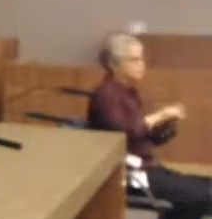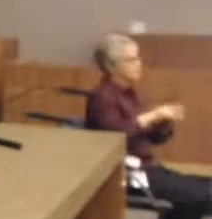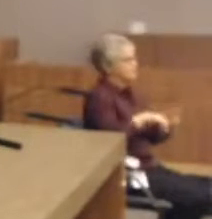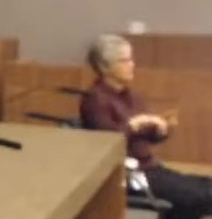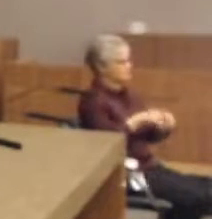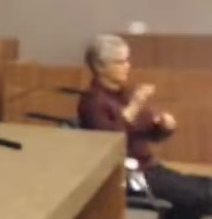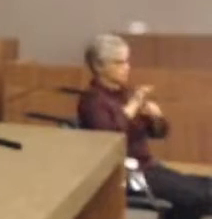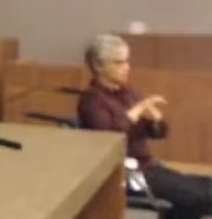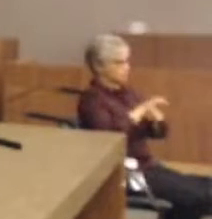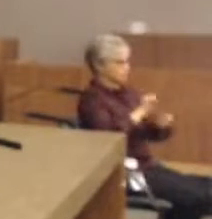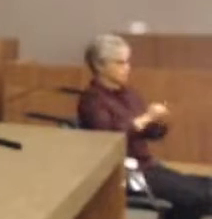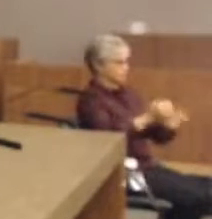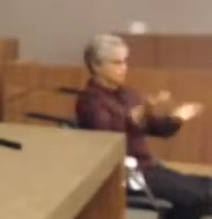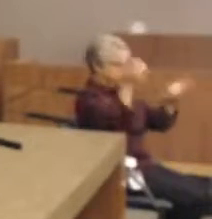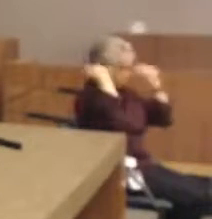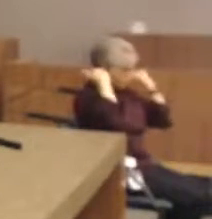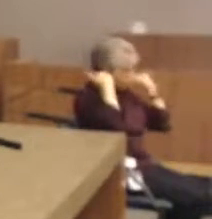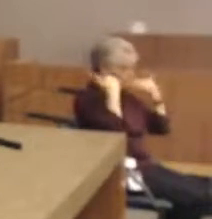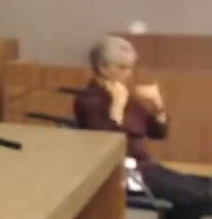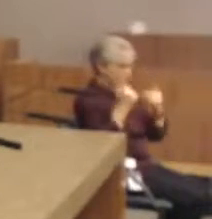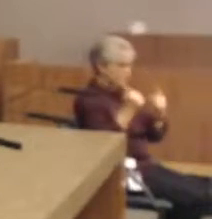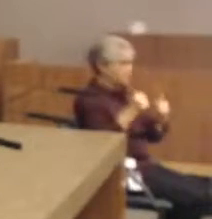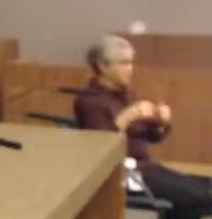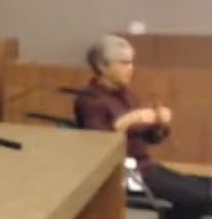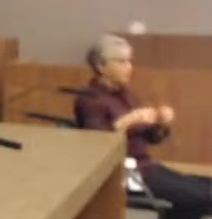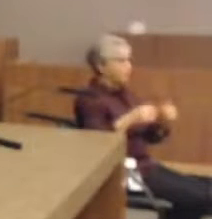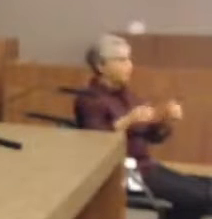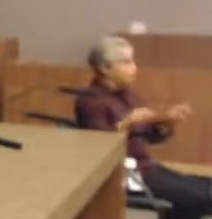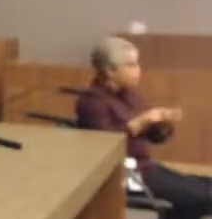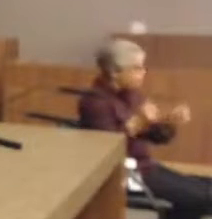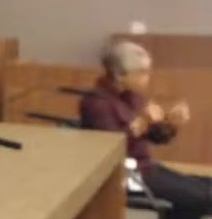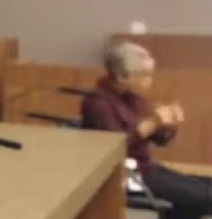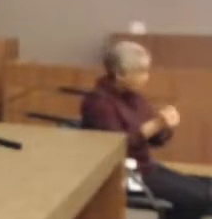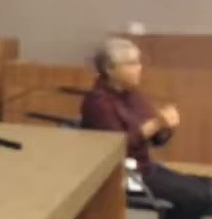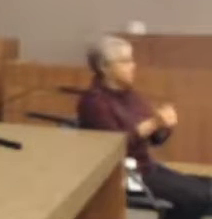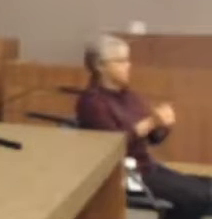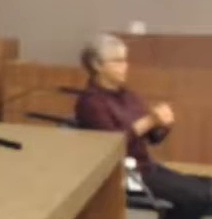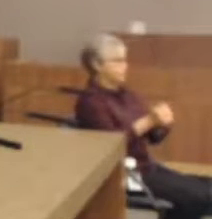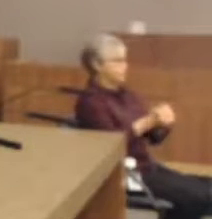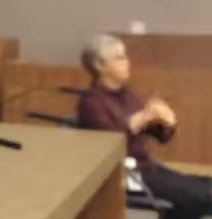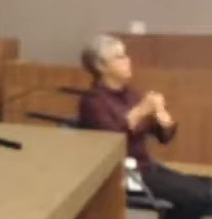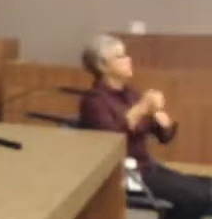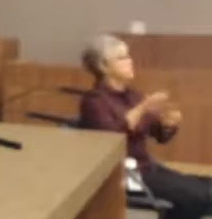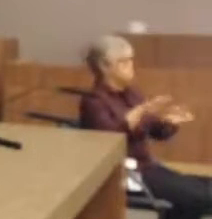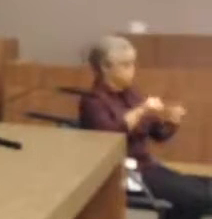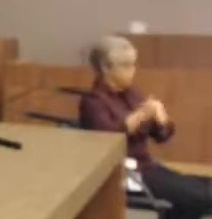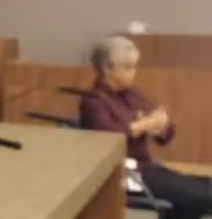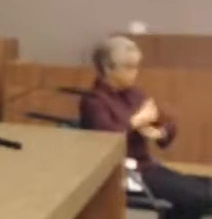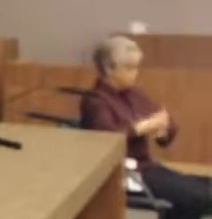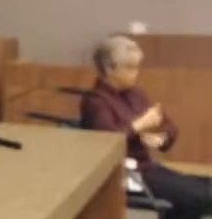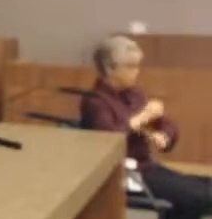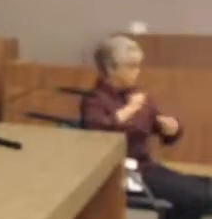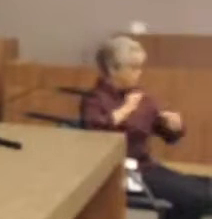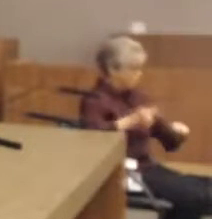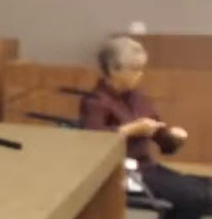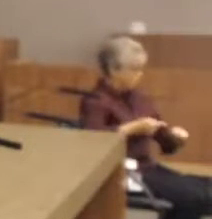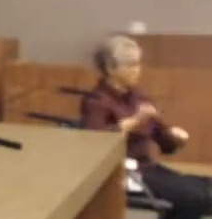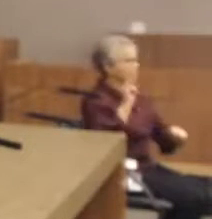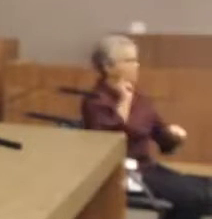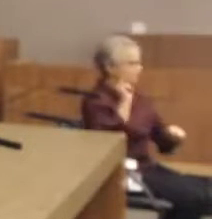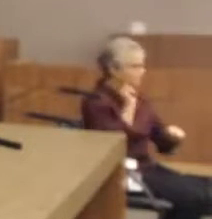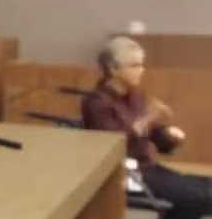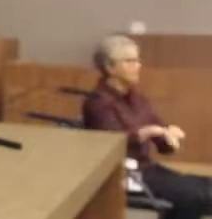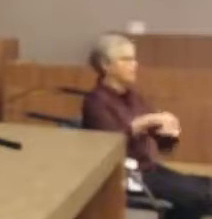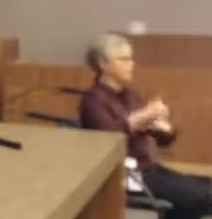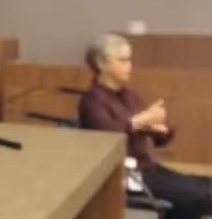layered with the threat of life or harm that is really bad for us. And that stuff is actually interrupts memory. So